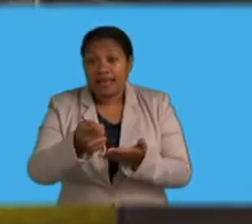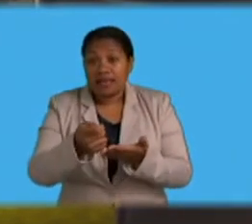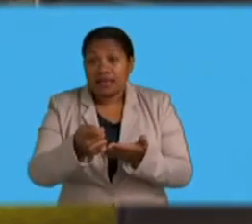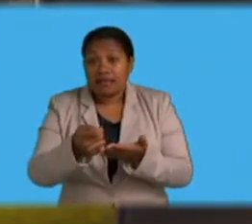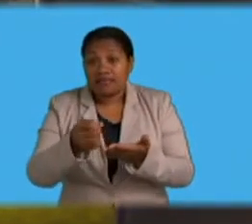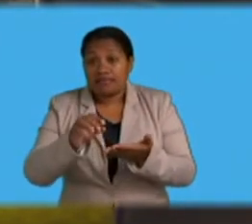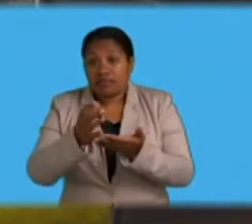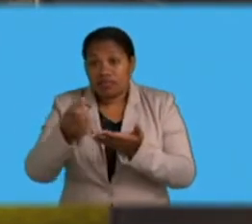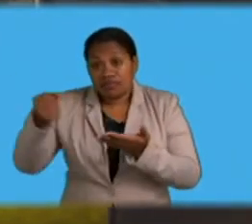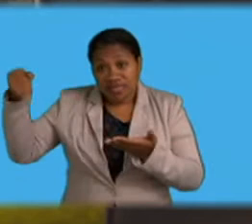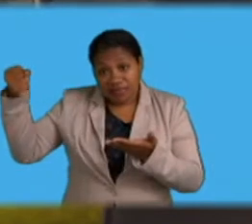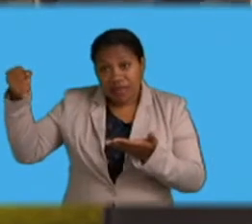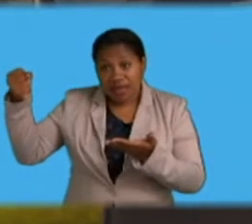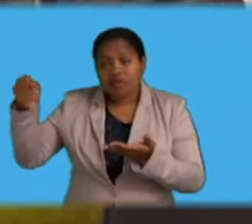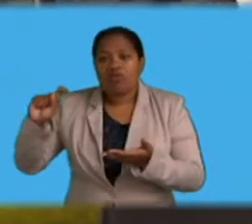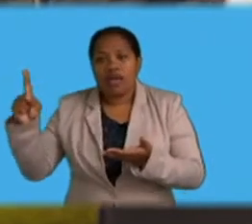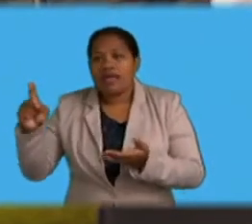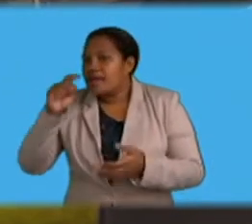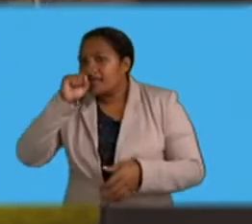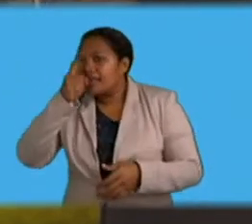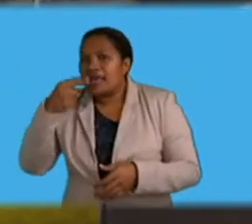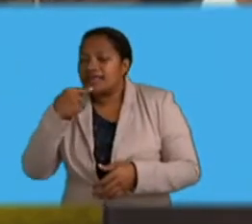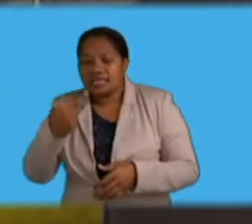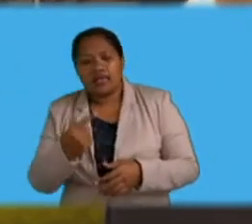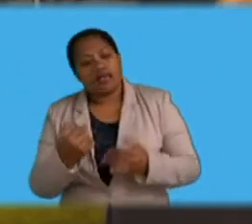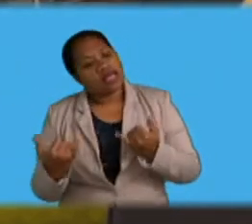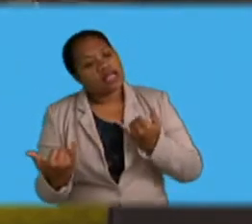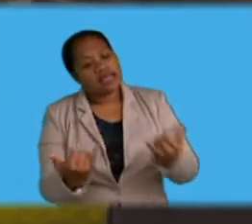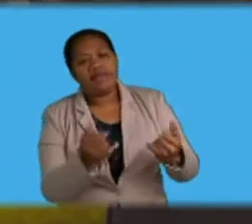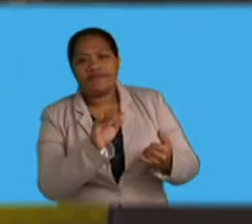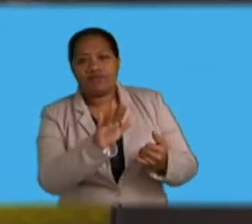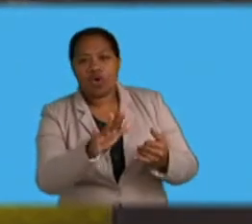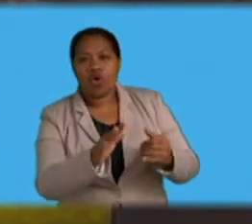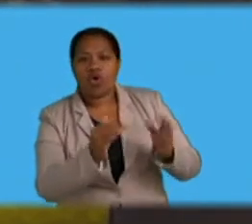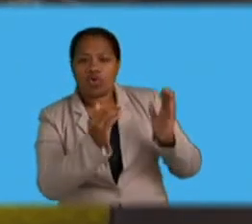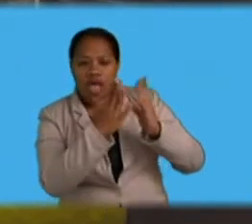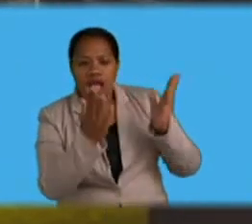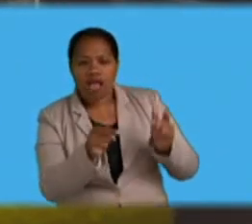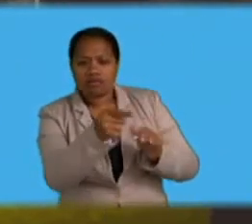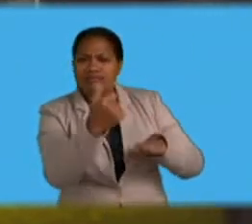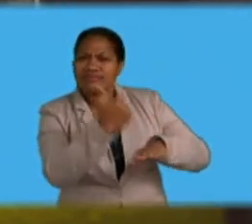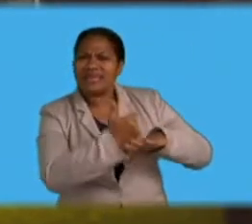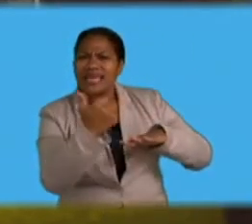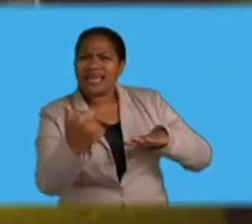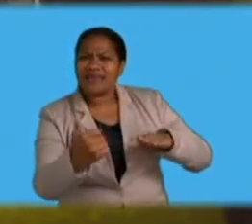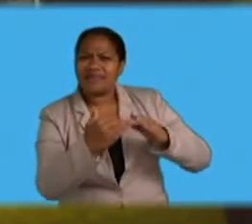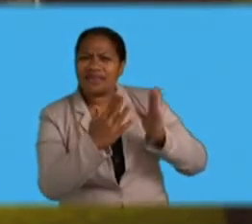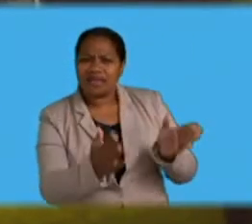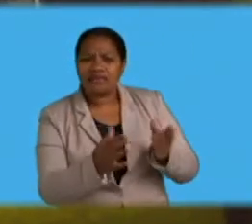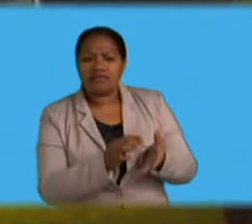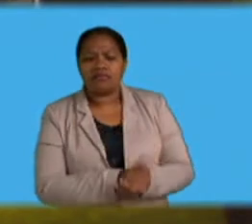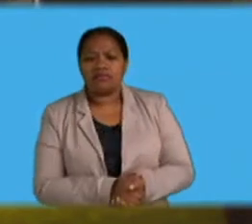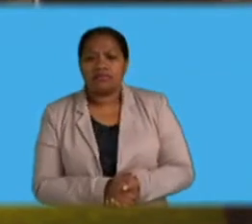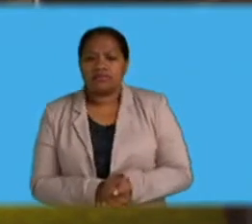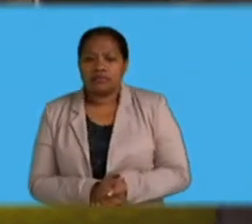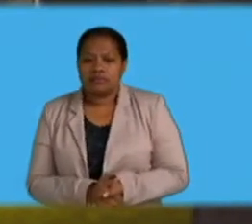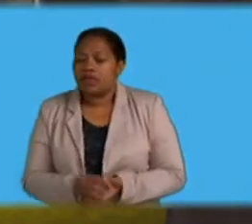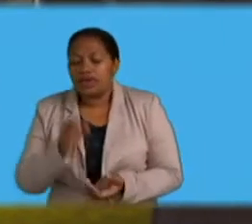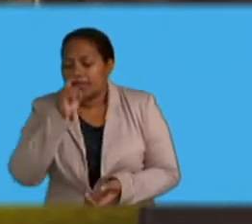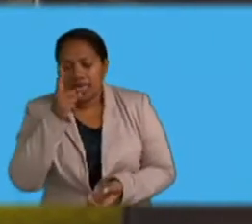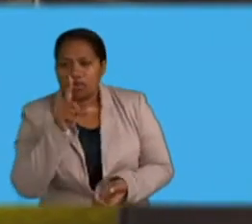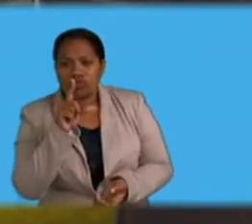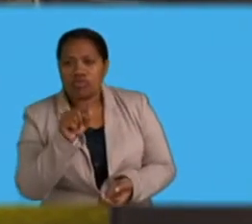quarters. They cannot stop paying you your housing allowance if you're not getting government quarters. Instead of that, you're getting a housing allowance. They cannot do